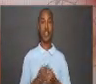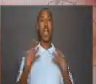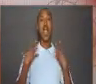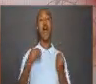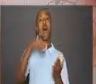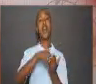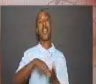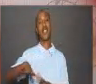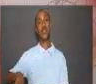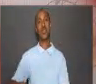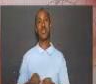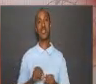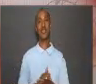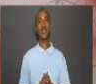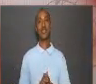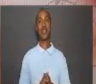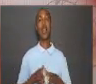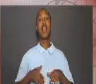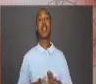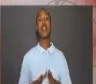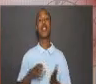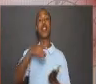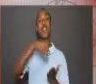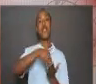Hello again, students. Let us